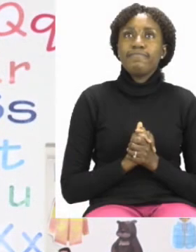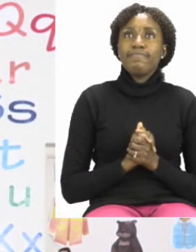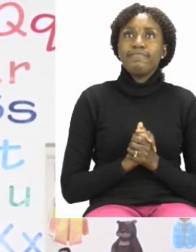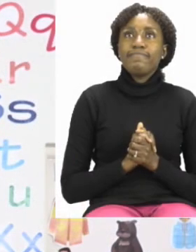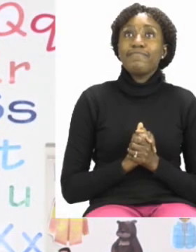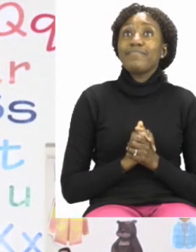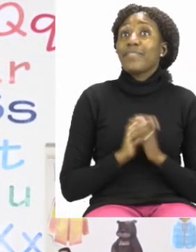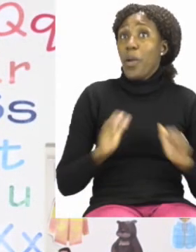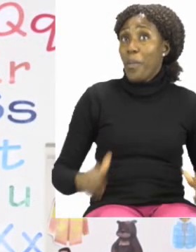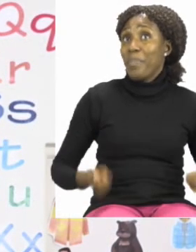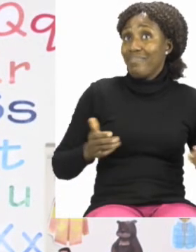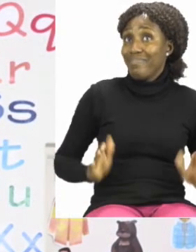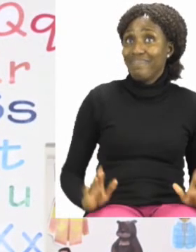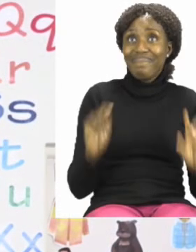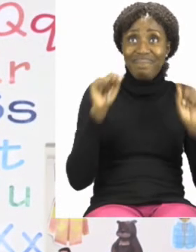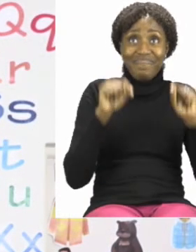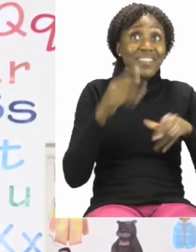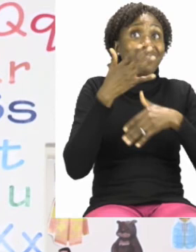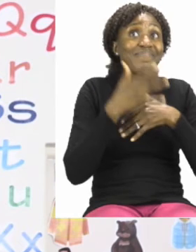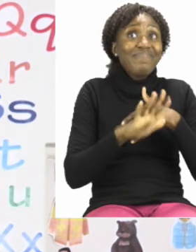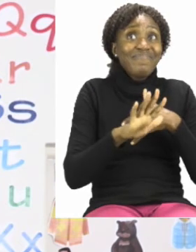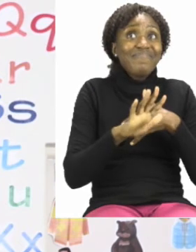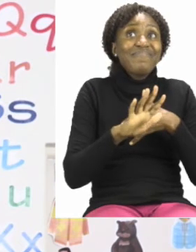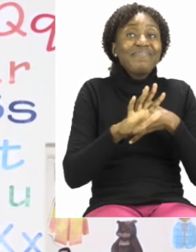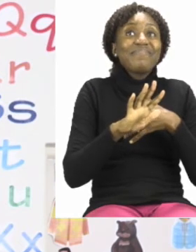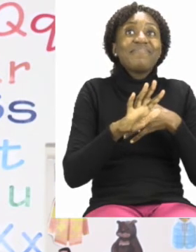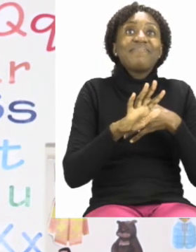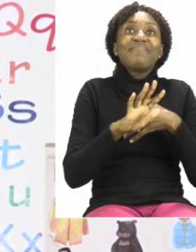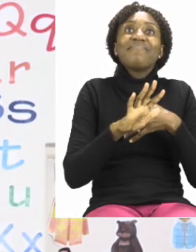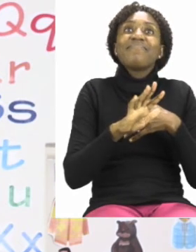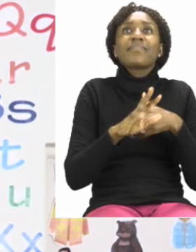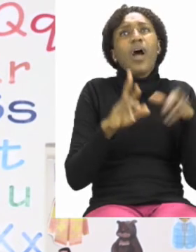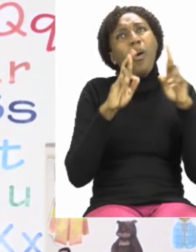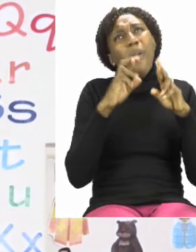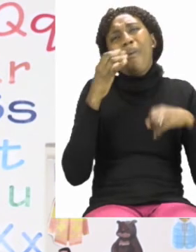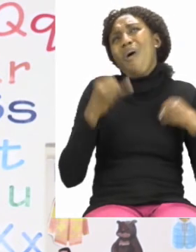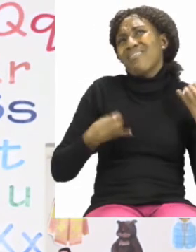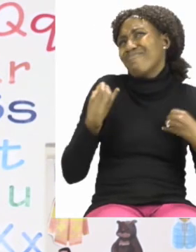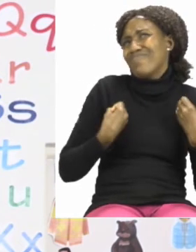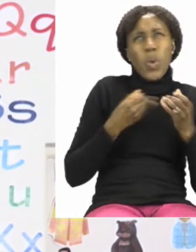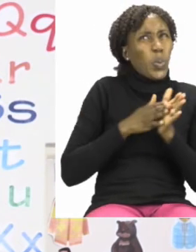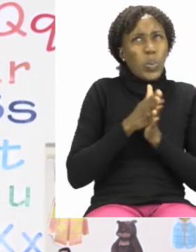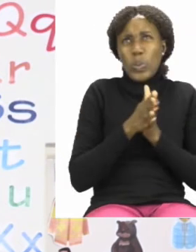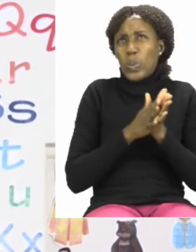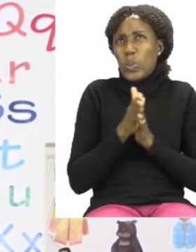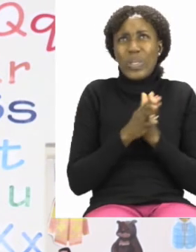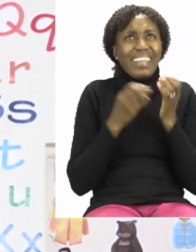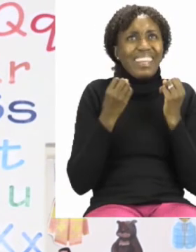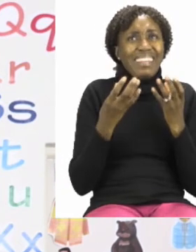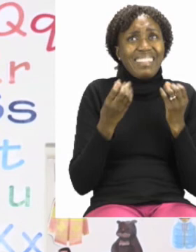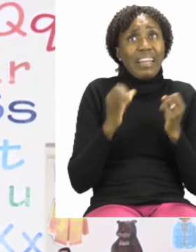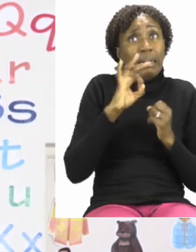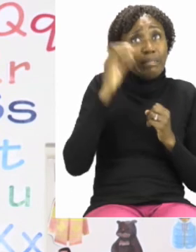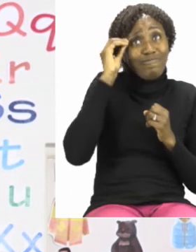Boys and girls, we have now come to the end of our lesson, and I hope you had fun. If you were not sure what